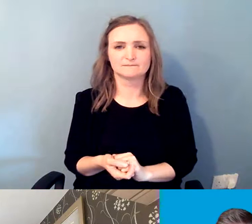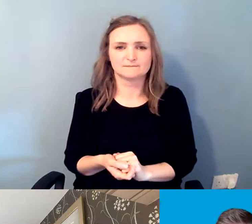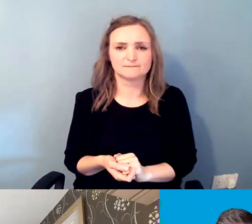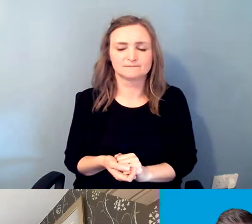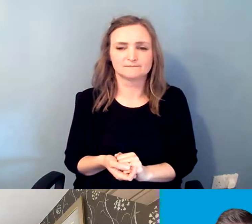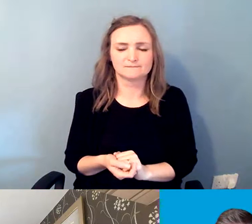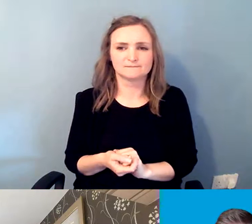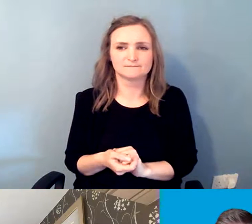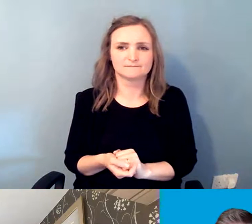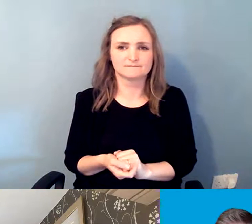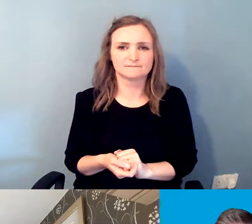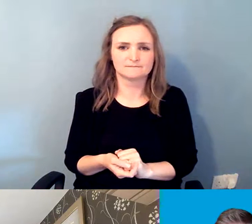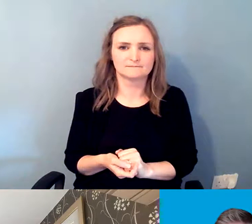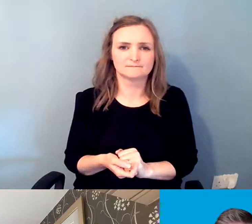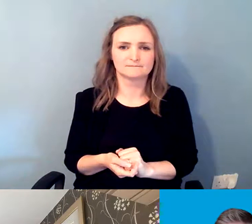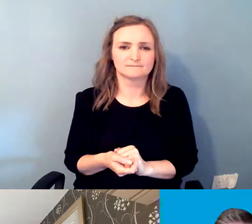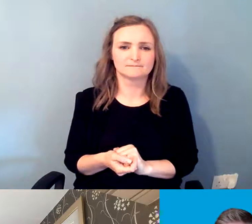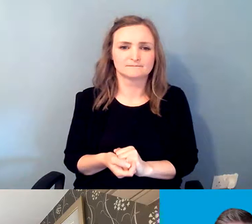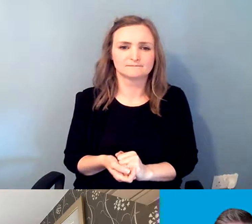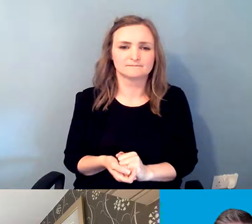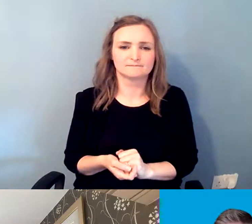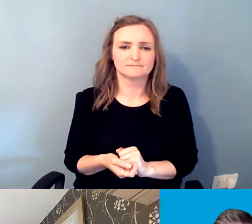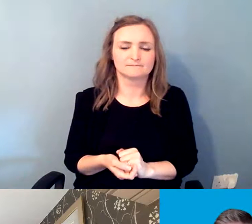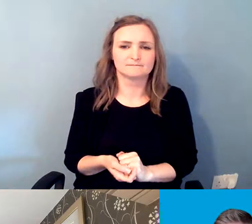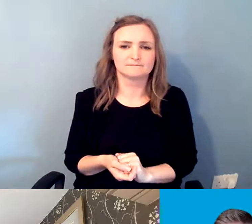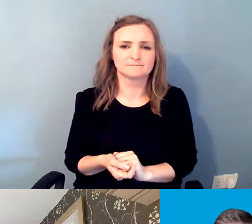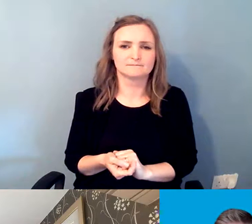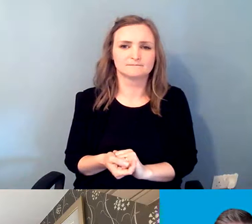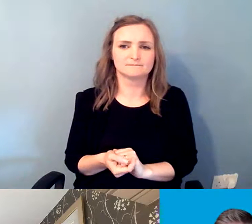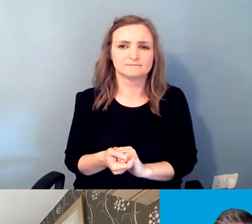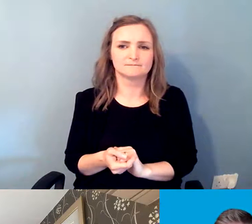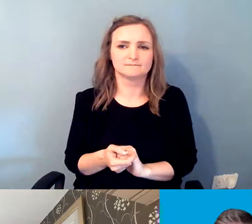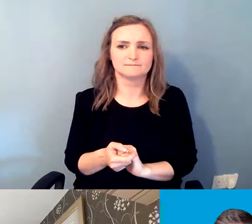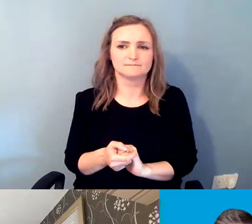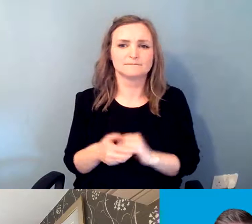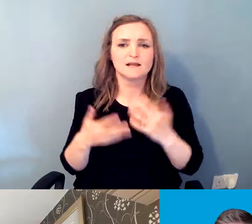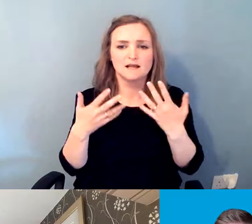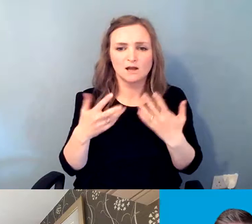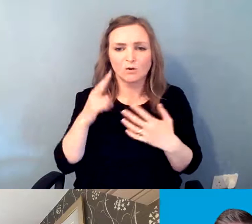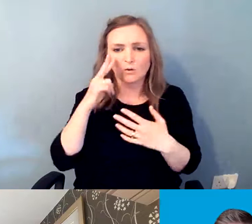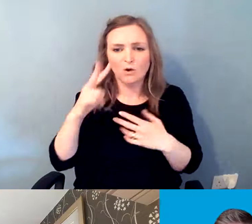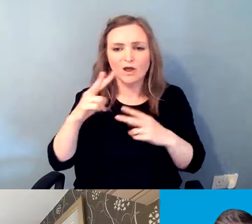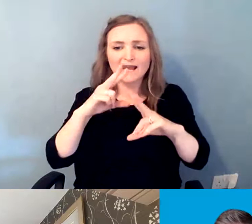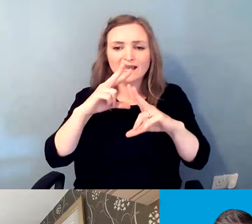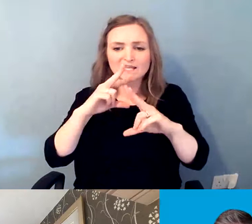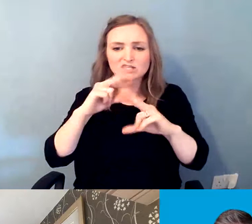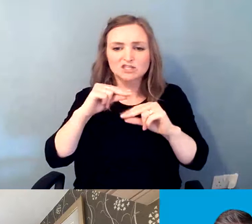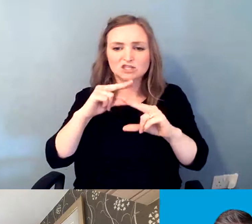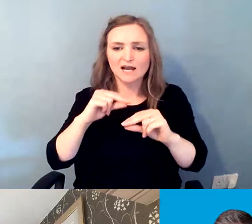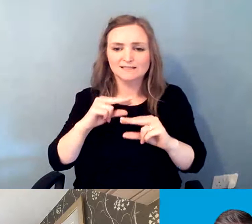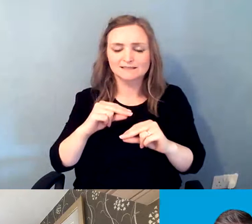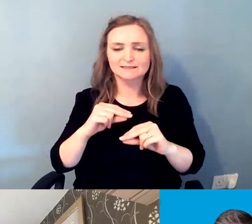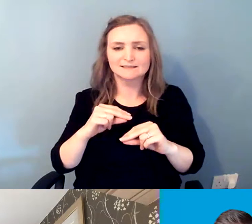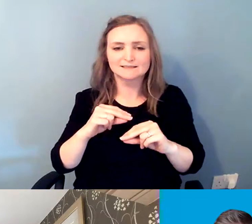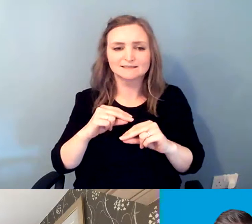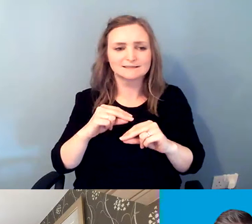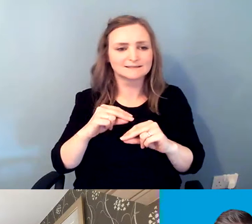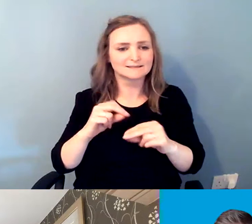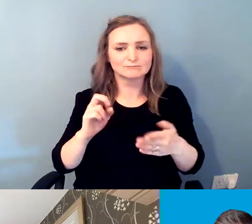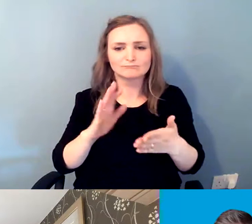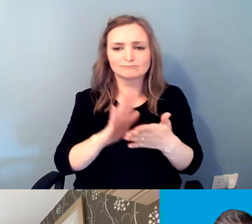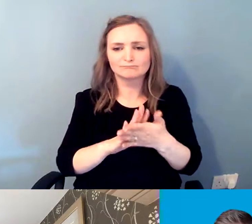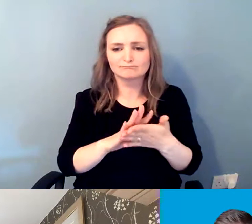I'm just kind of jumping between the chat box now and the hands that we've got up.